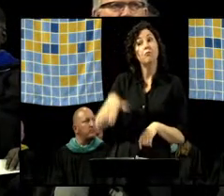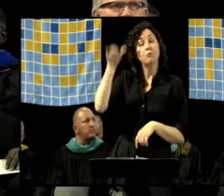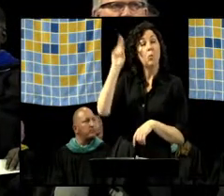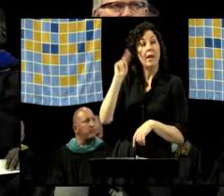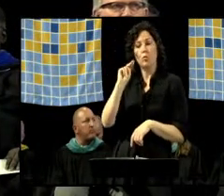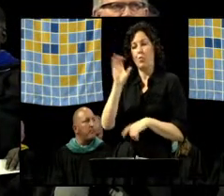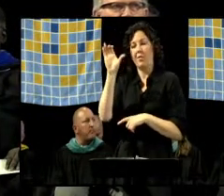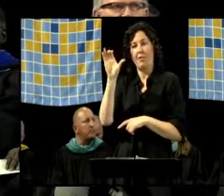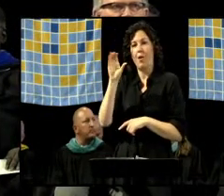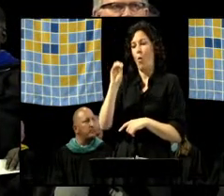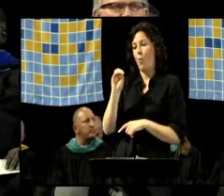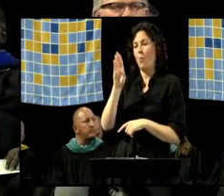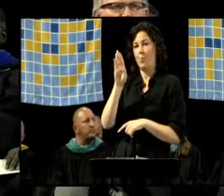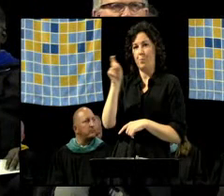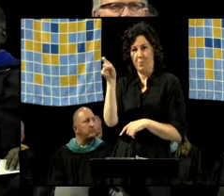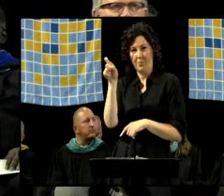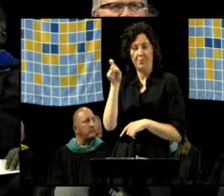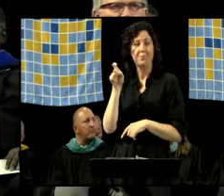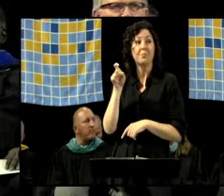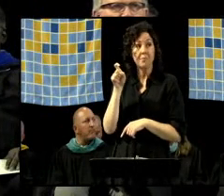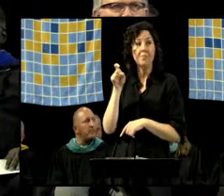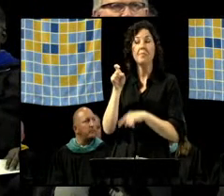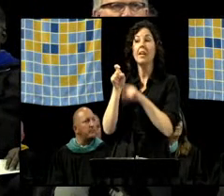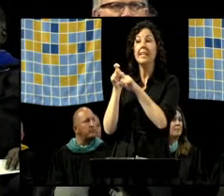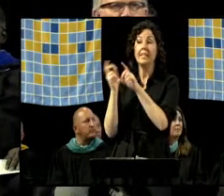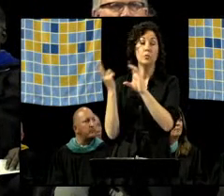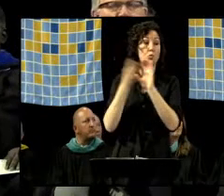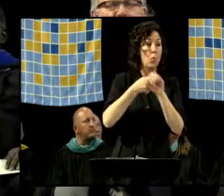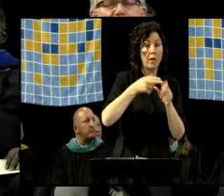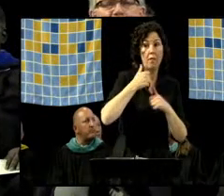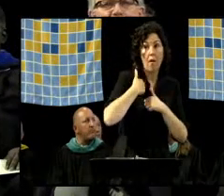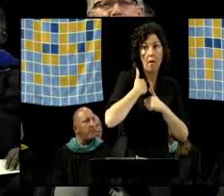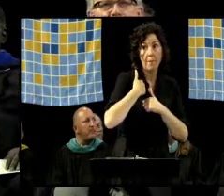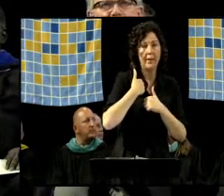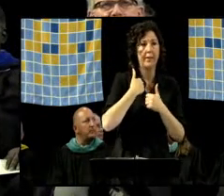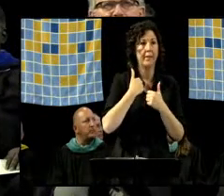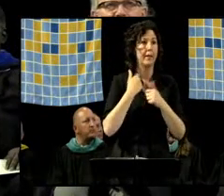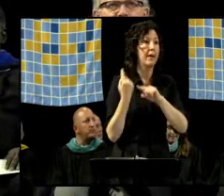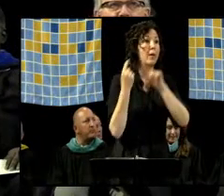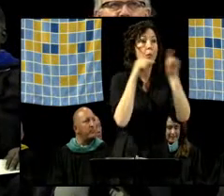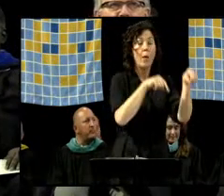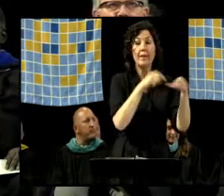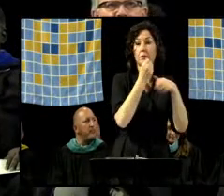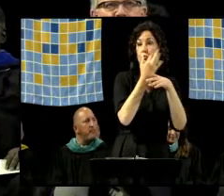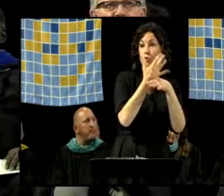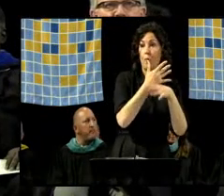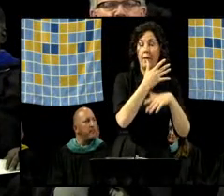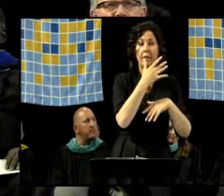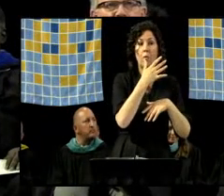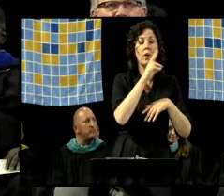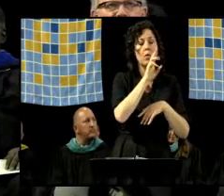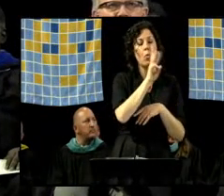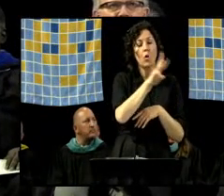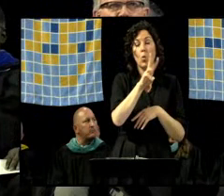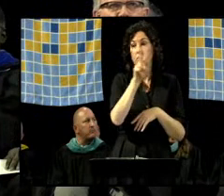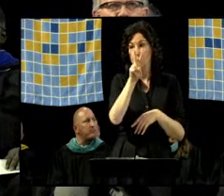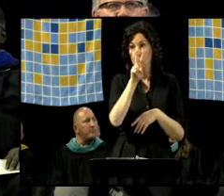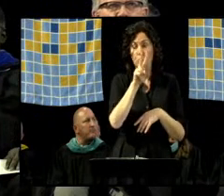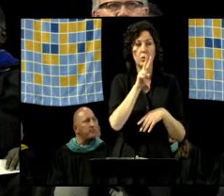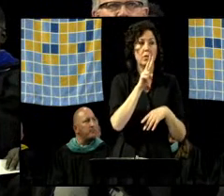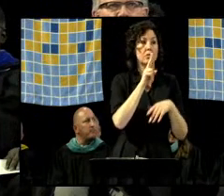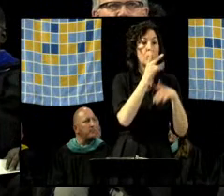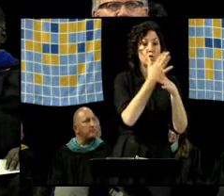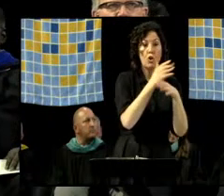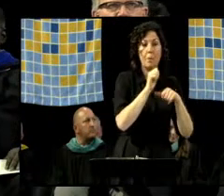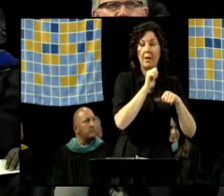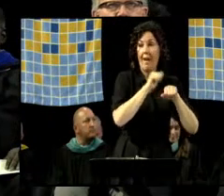selflessly served in the 82nd Airborne Division as a second lieutenant, saw duty in the ski patrol in the German Alps, was an honor guard in